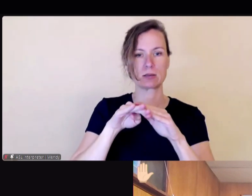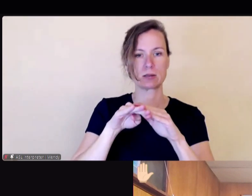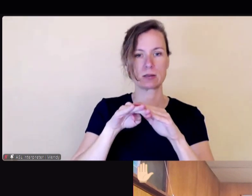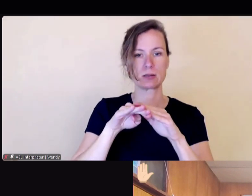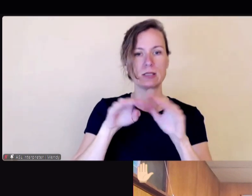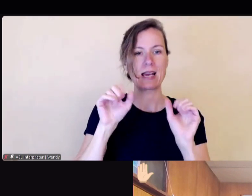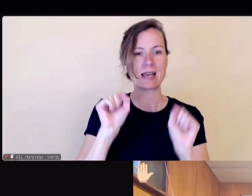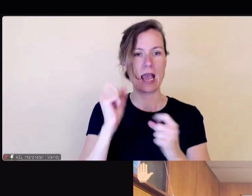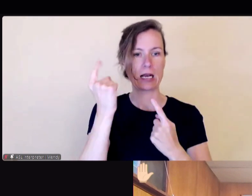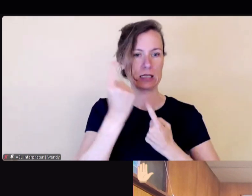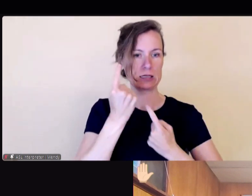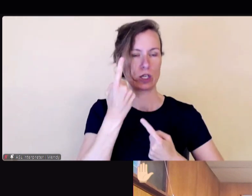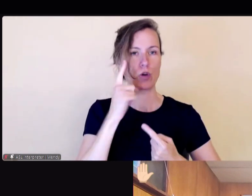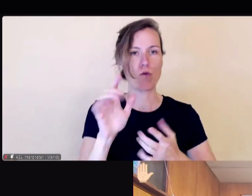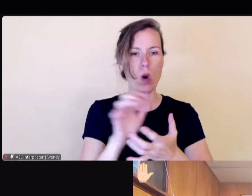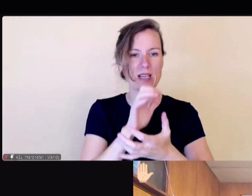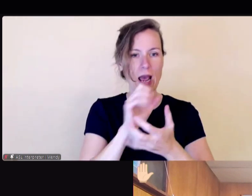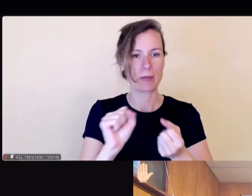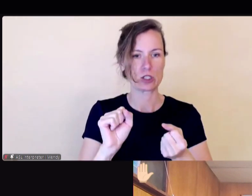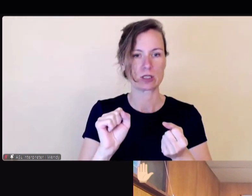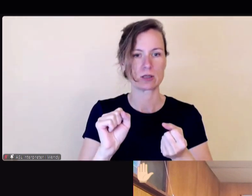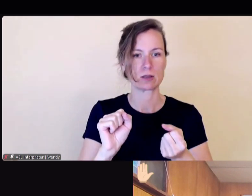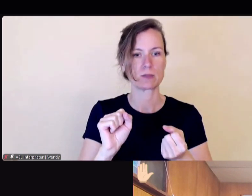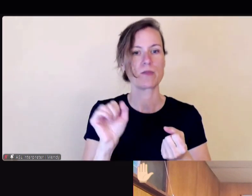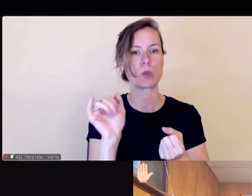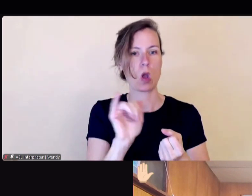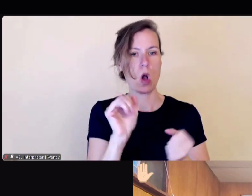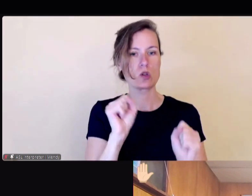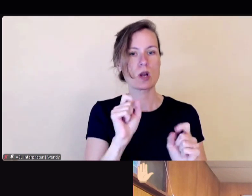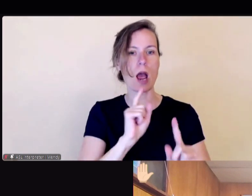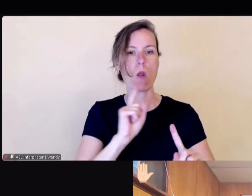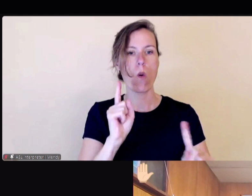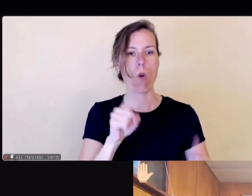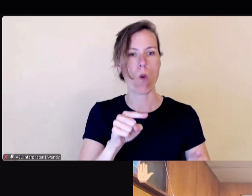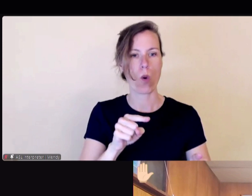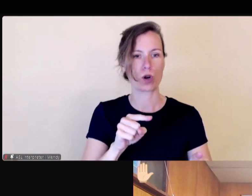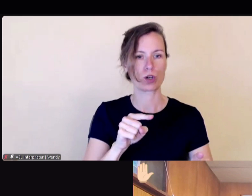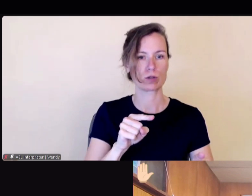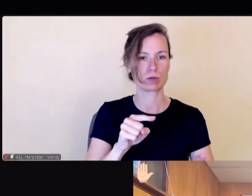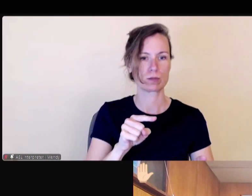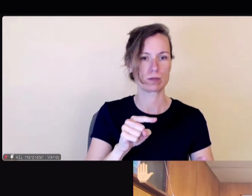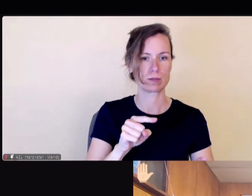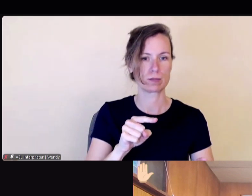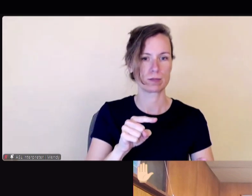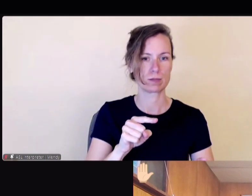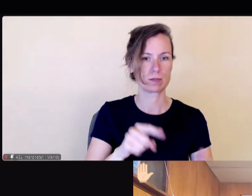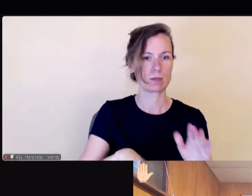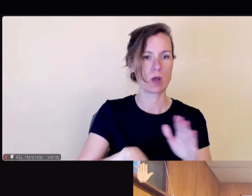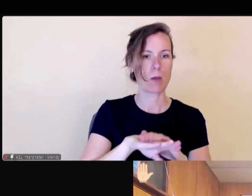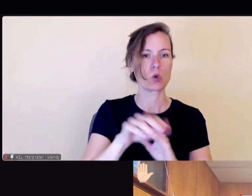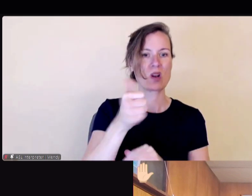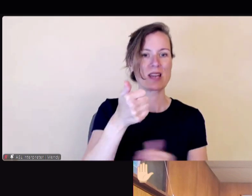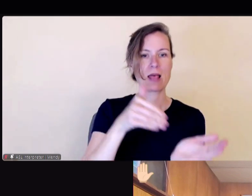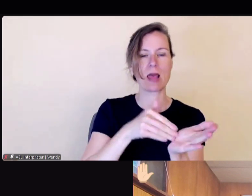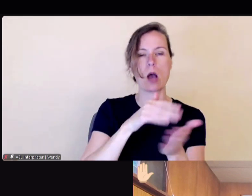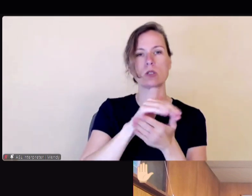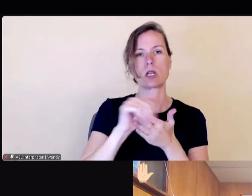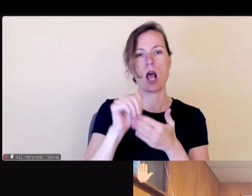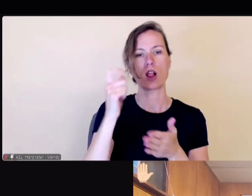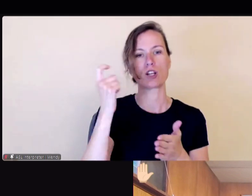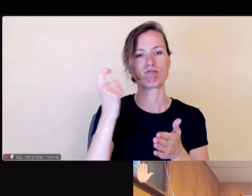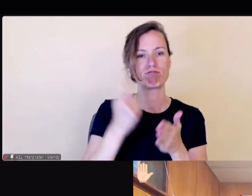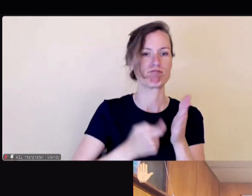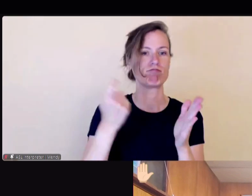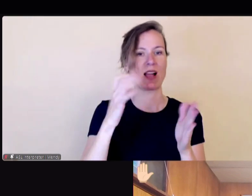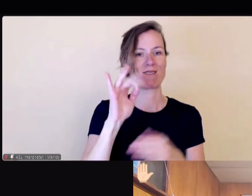the respondent, and they can also order non-monetary remedies. So, for instance, maybe some training of staff or things like